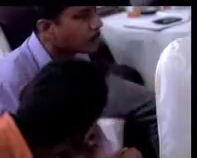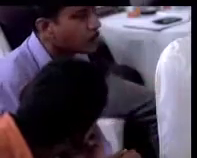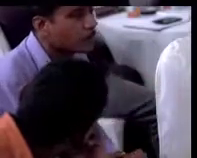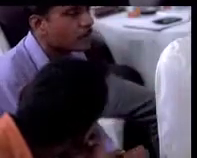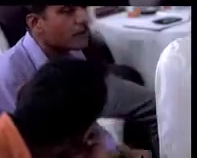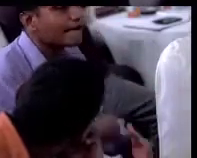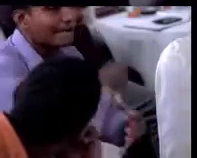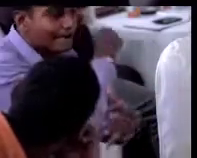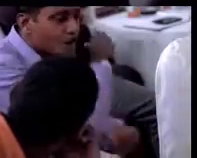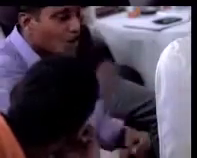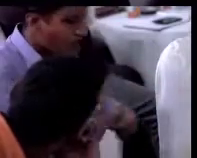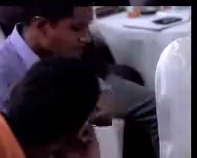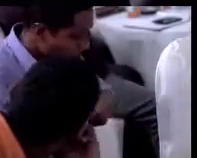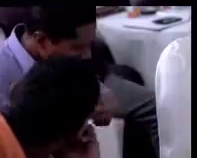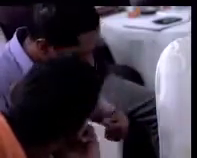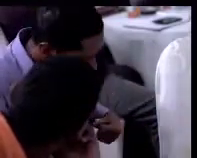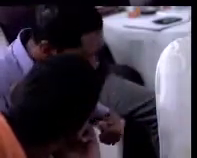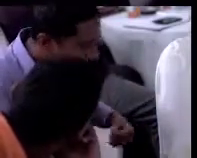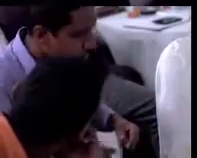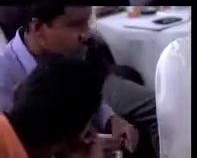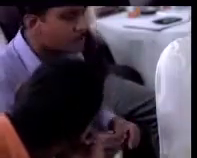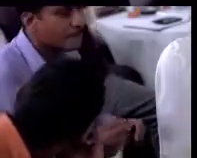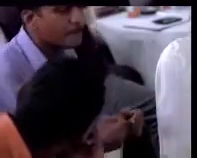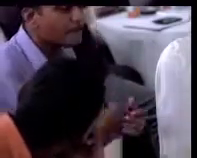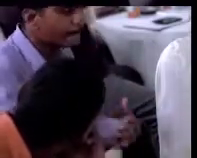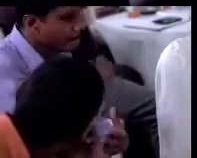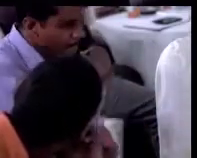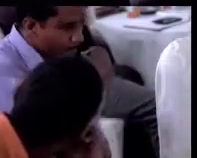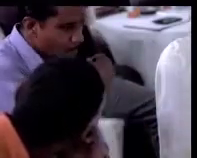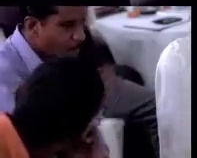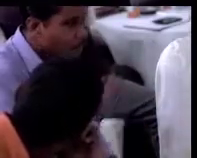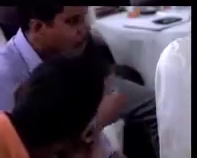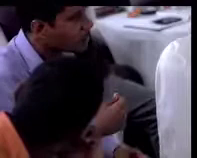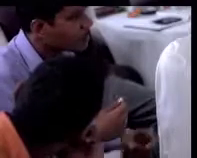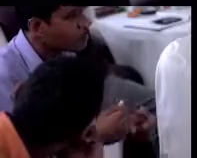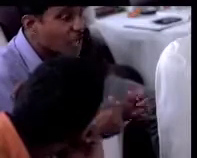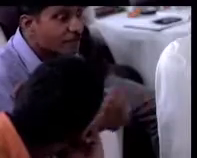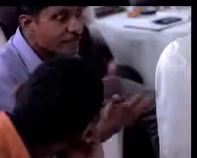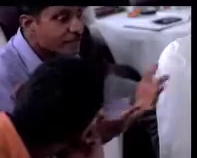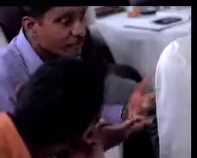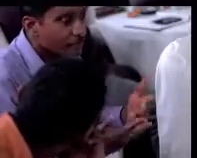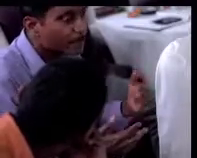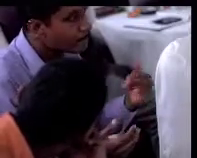Poor purchasing prices, poor location, poor branding, poor